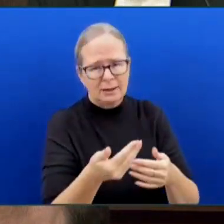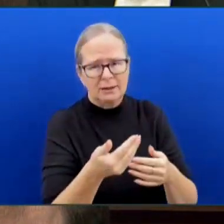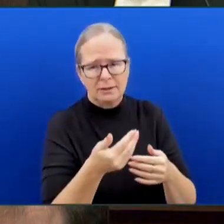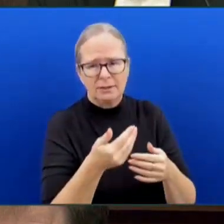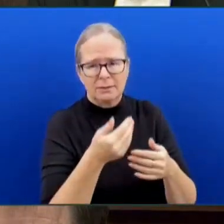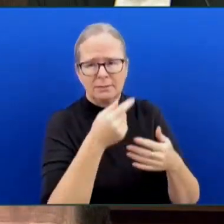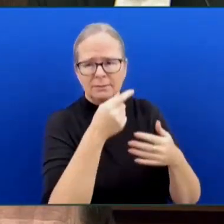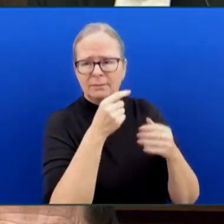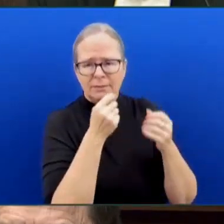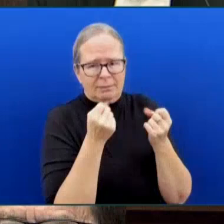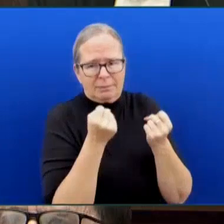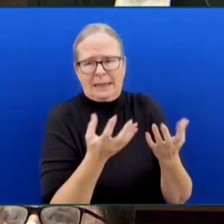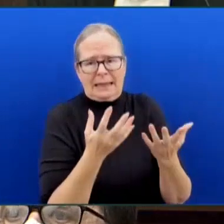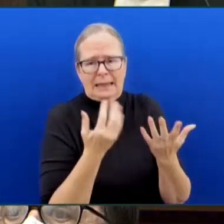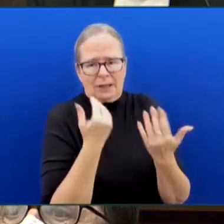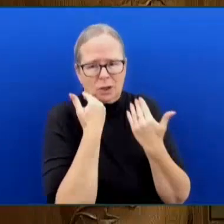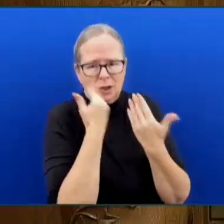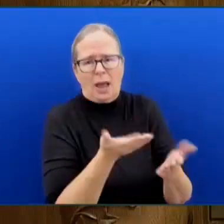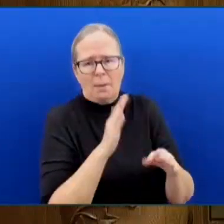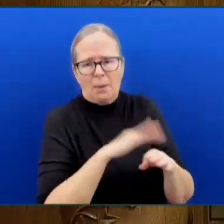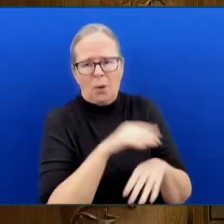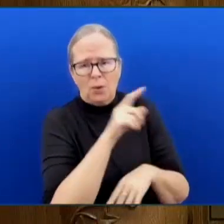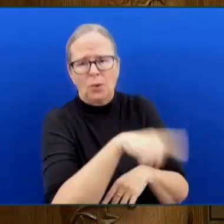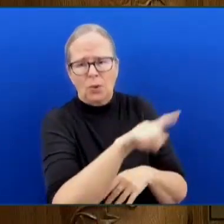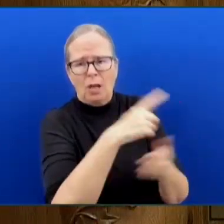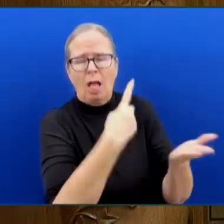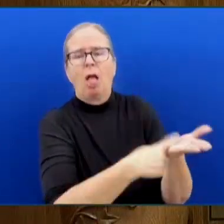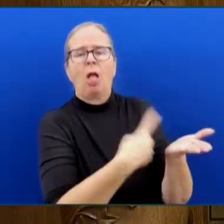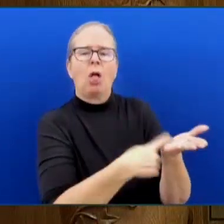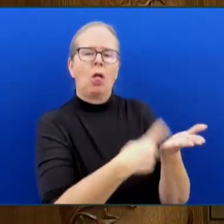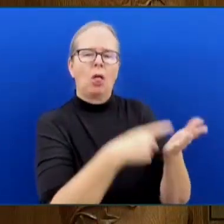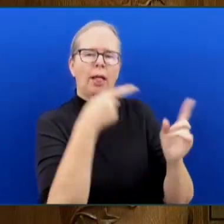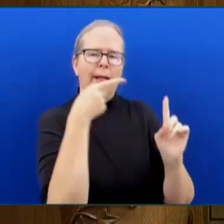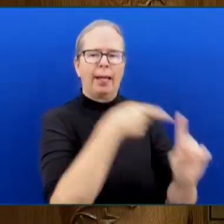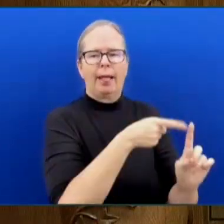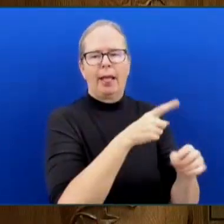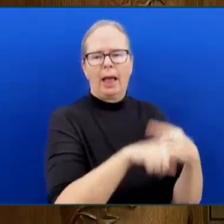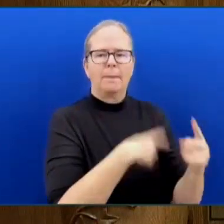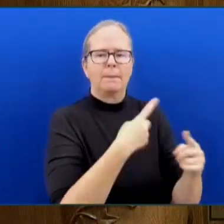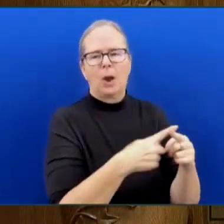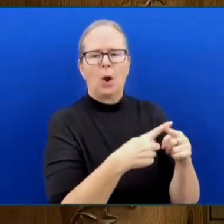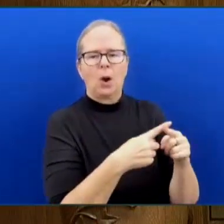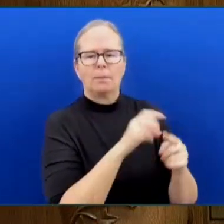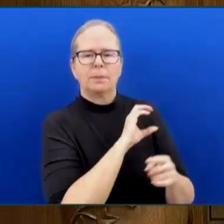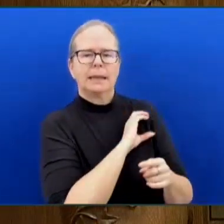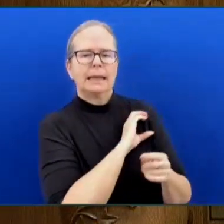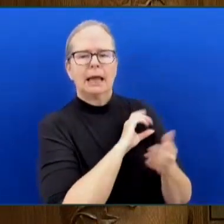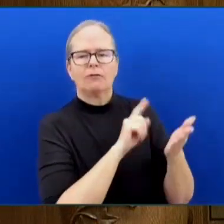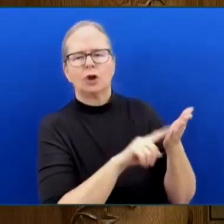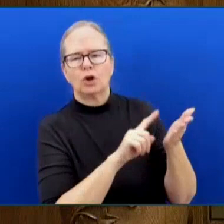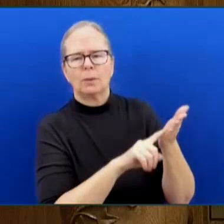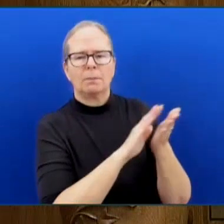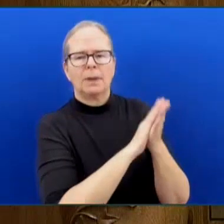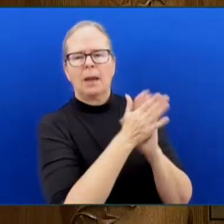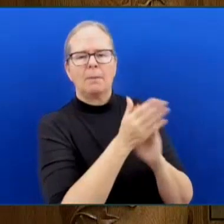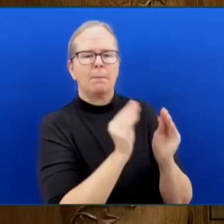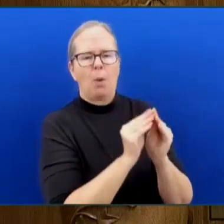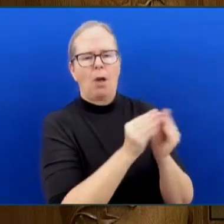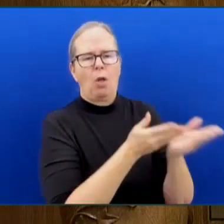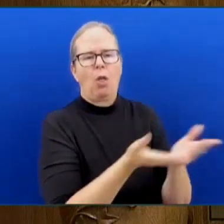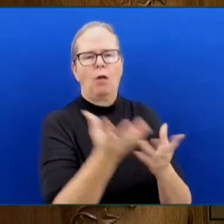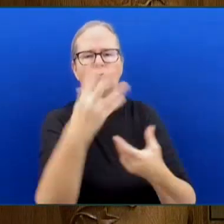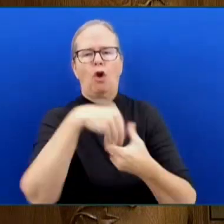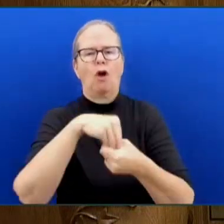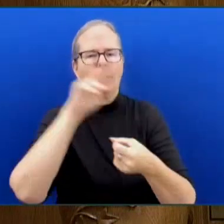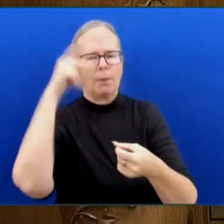down. Members, calm down. Calm down. Member supplemental.